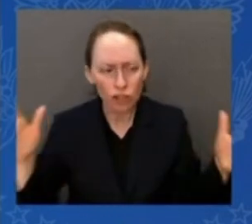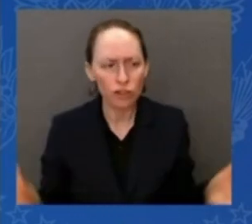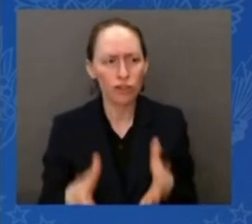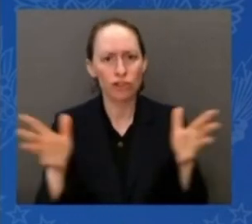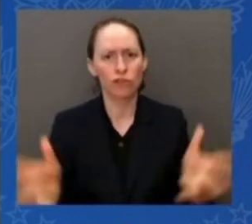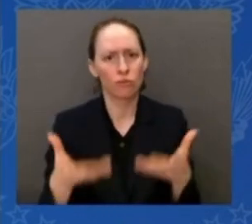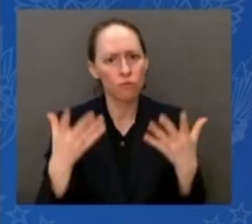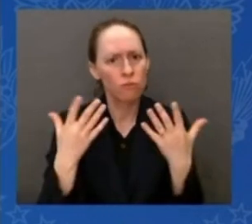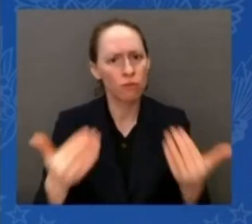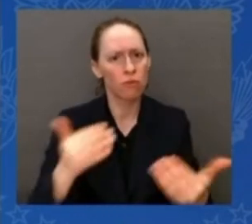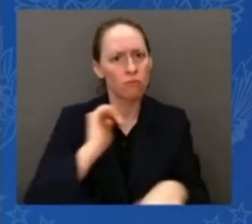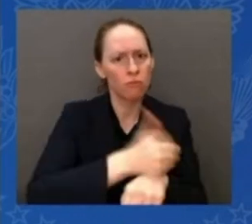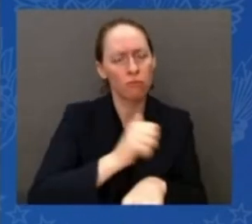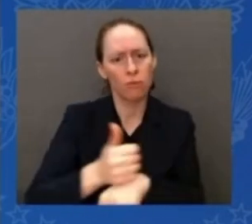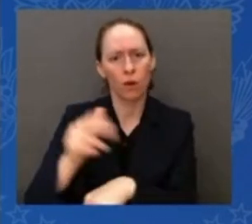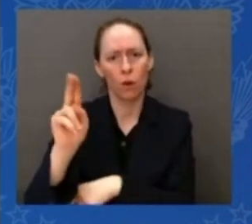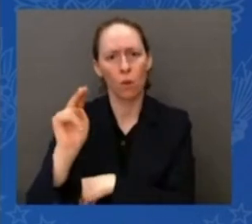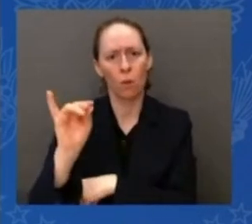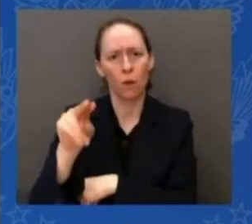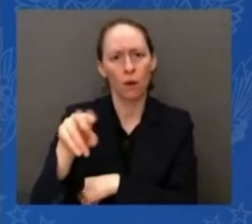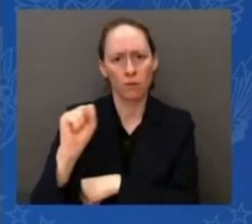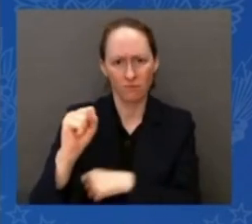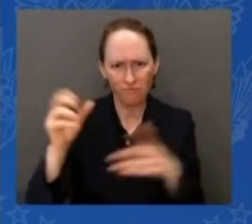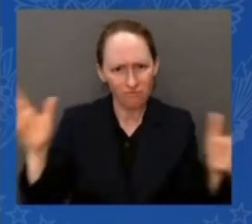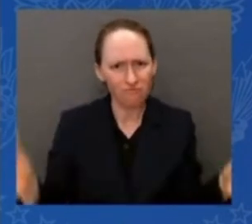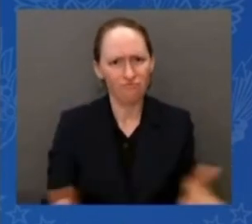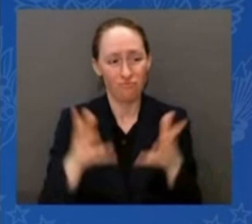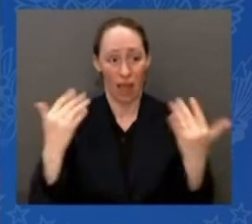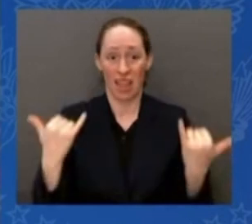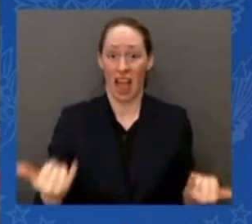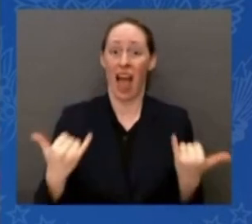in the last 60 years, Marty.